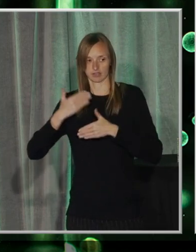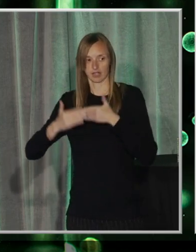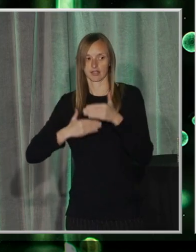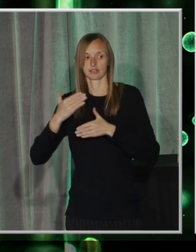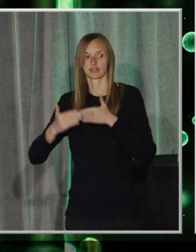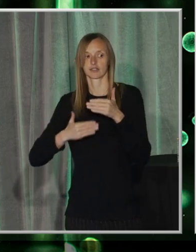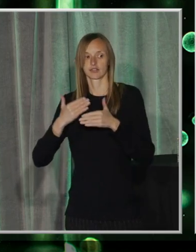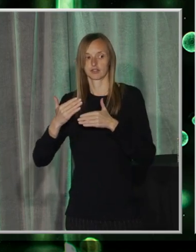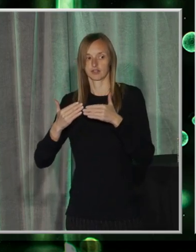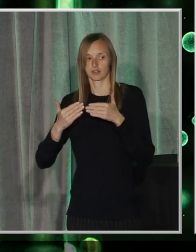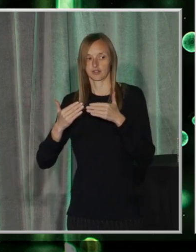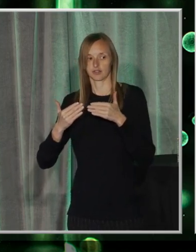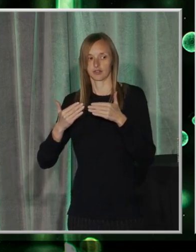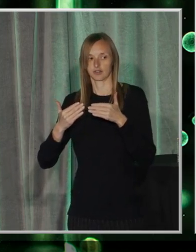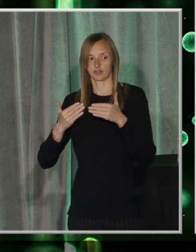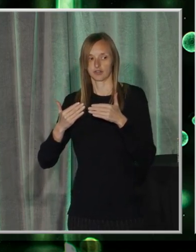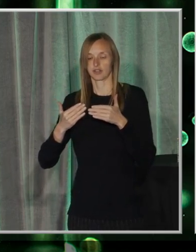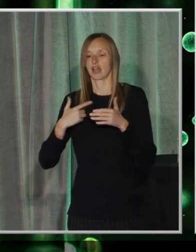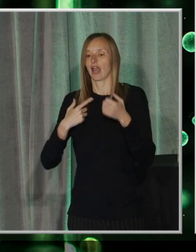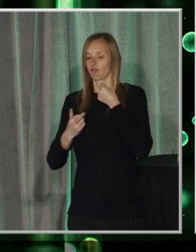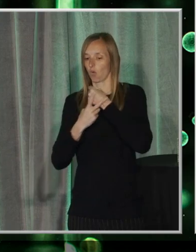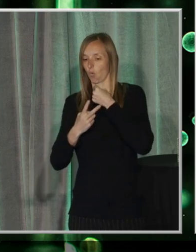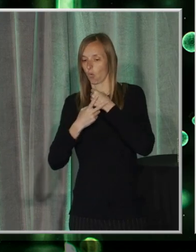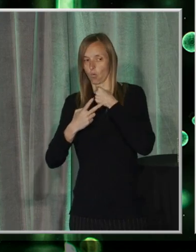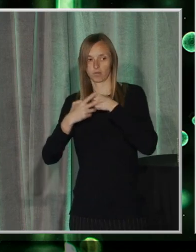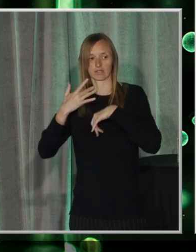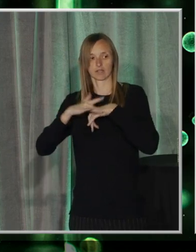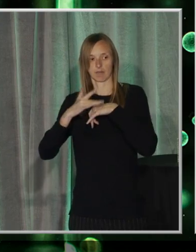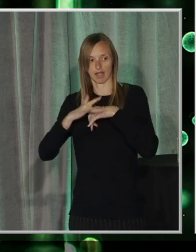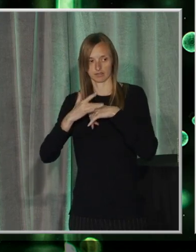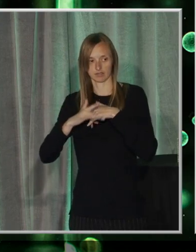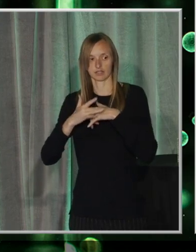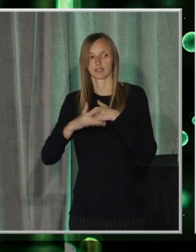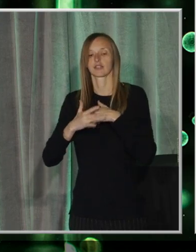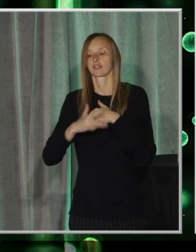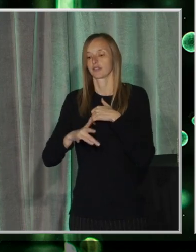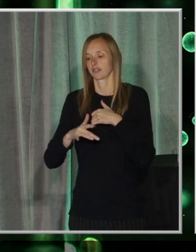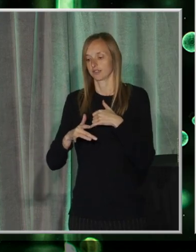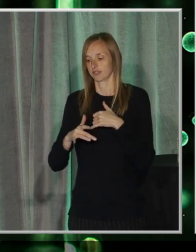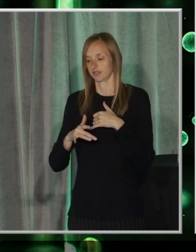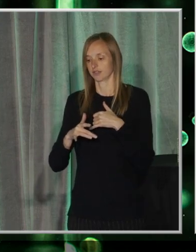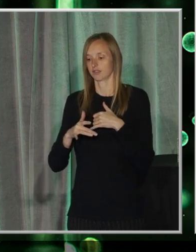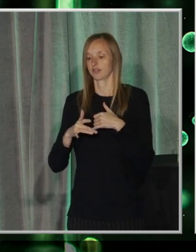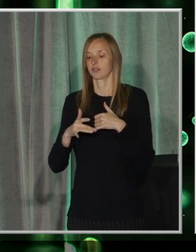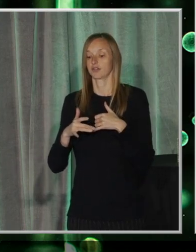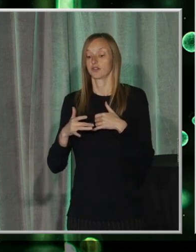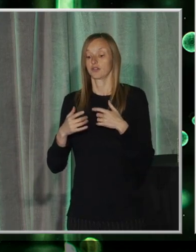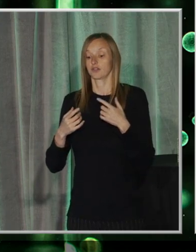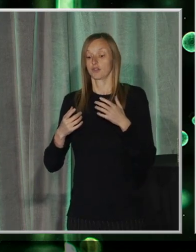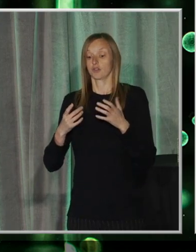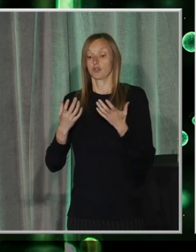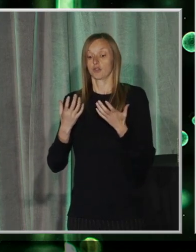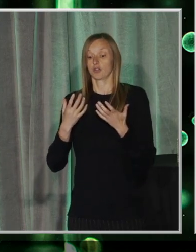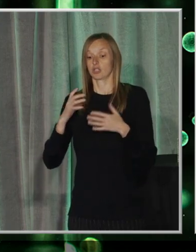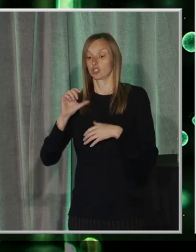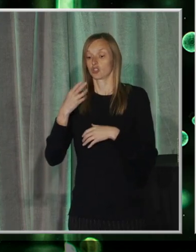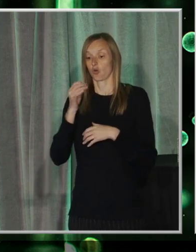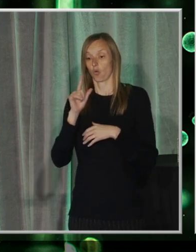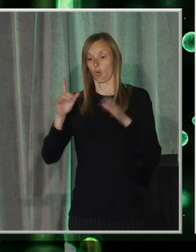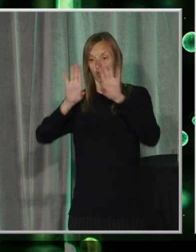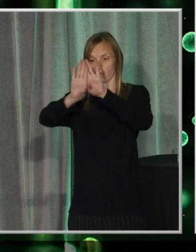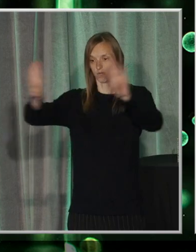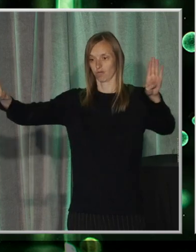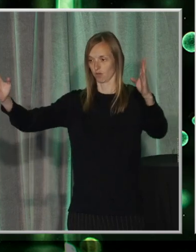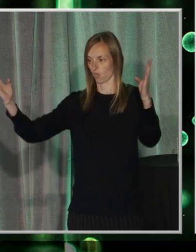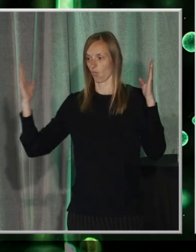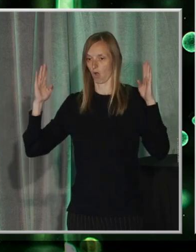it high water holding capacity. When water is sprinkled through the charcoal in the wall of the cooler